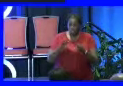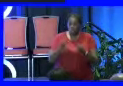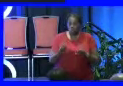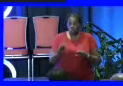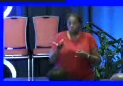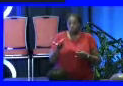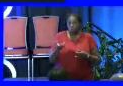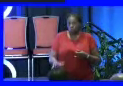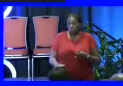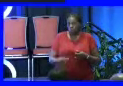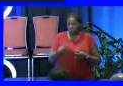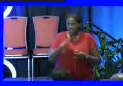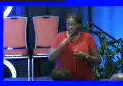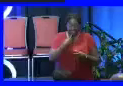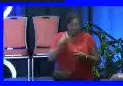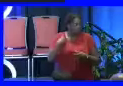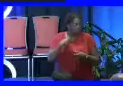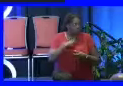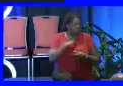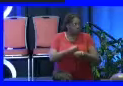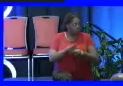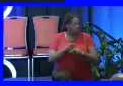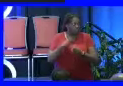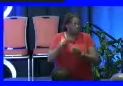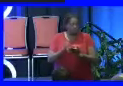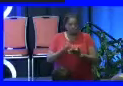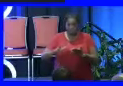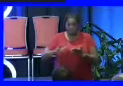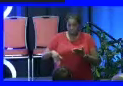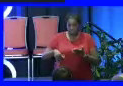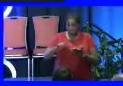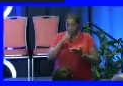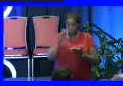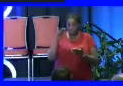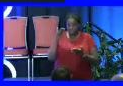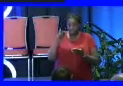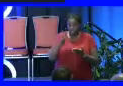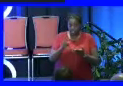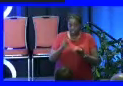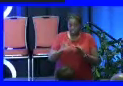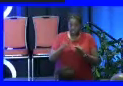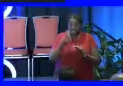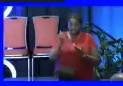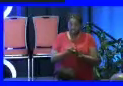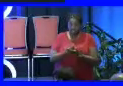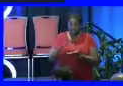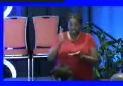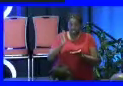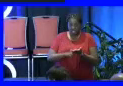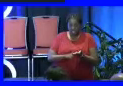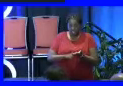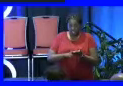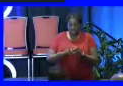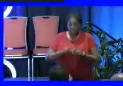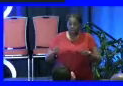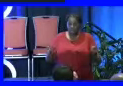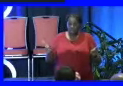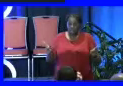to say that we've made it quite yet. We're not there until I see everything signed on the dotted lines.